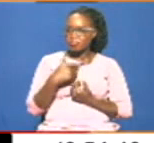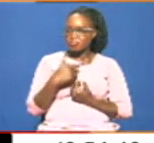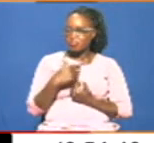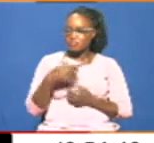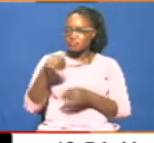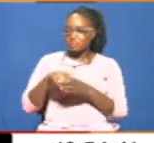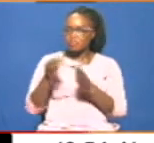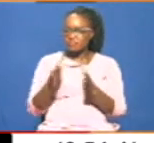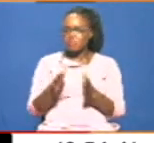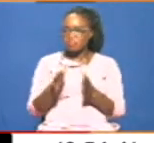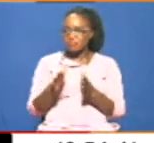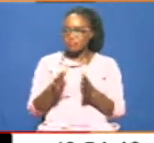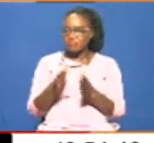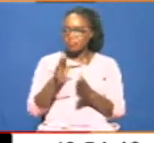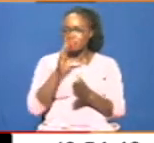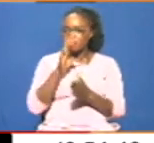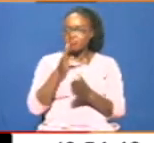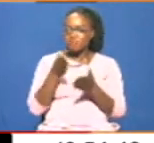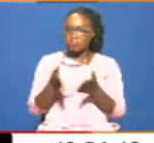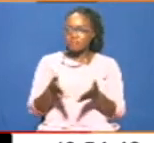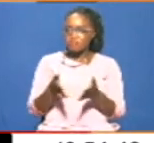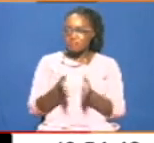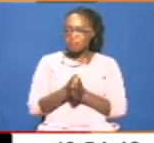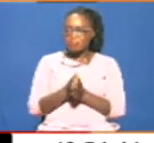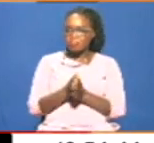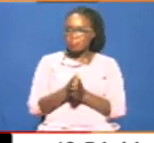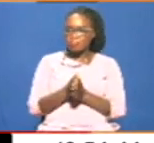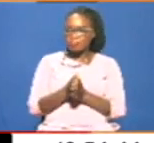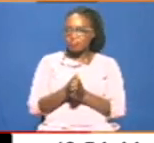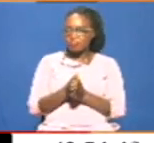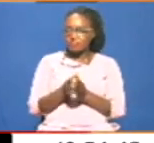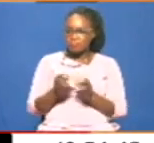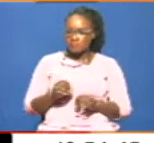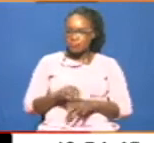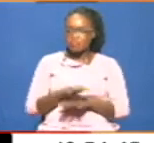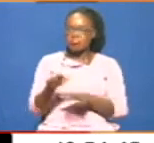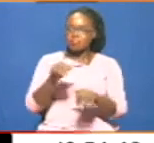investors borrowing locally, and, you know, let it circulate here.